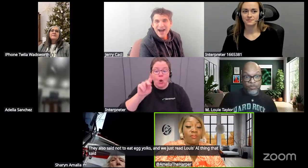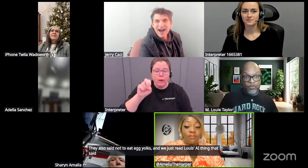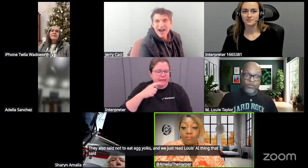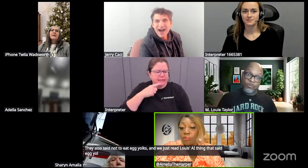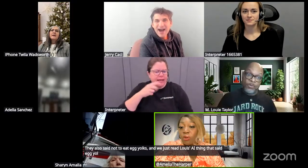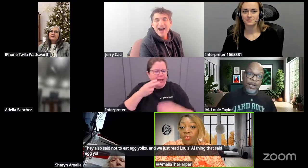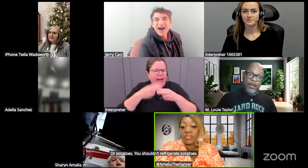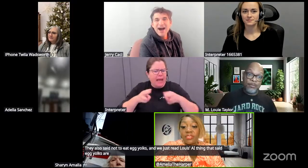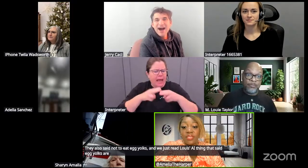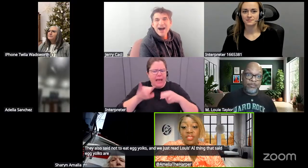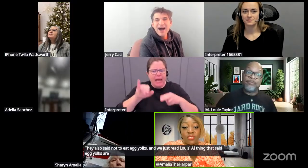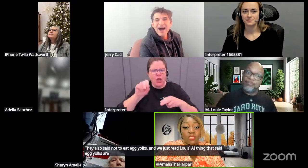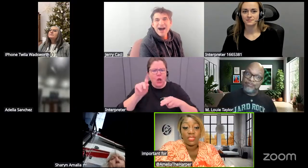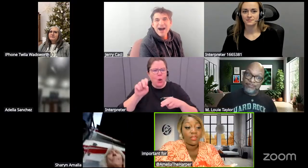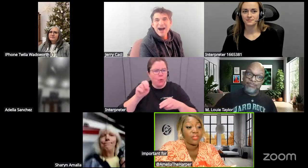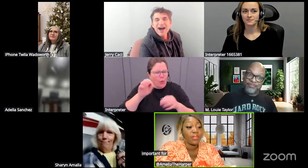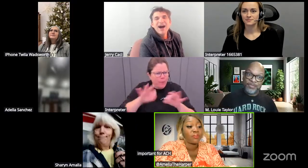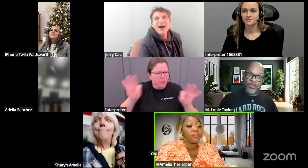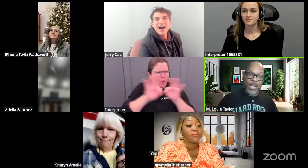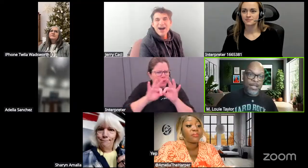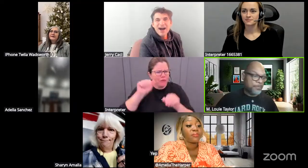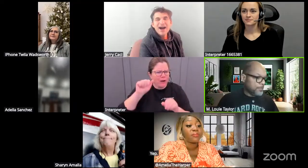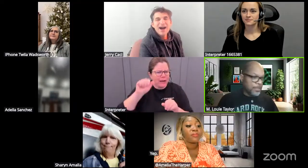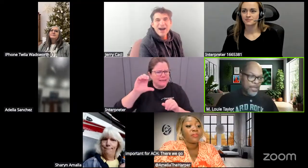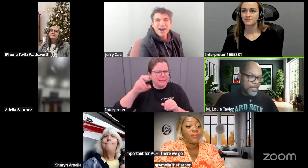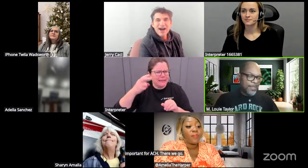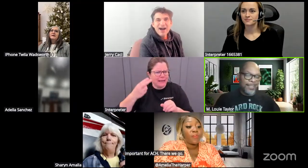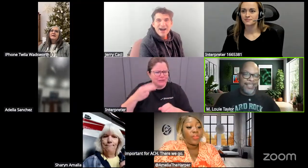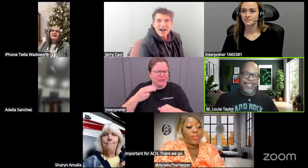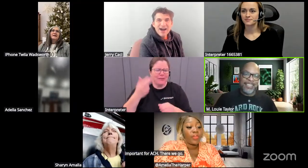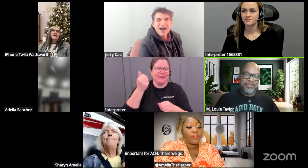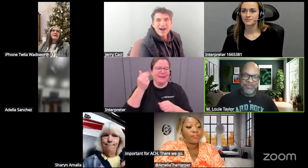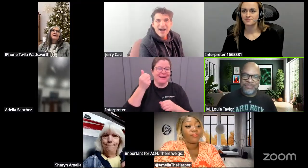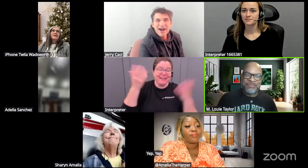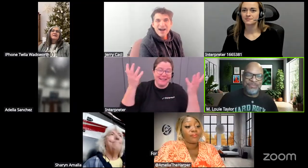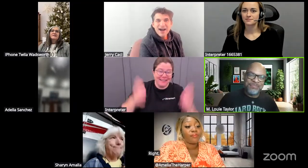are important for Yep. ACH. There we go. Right. Yep. What